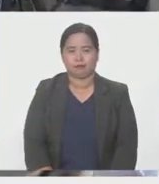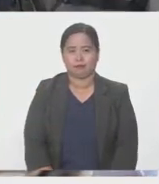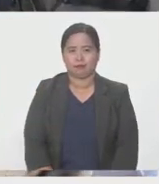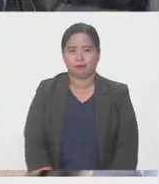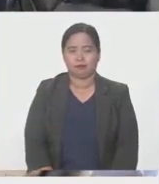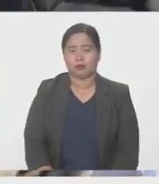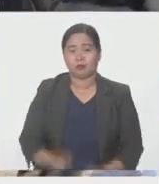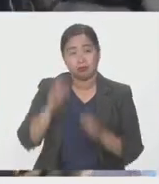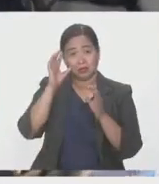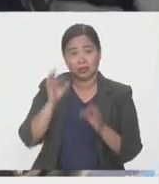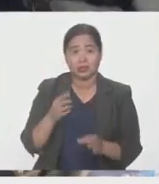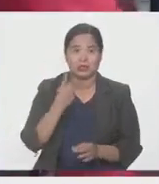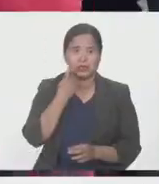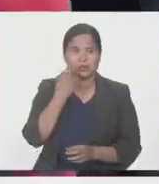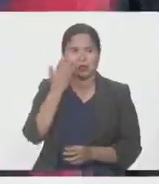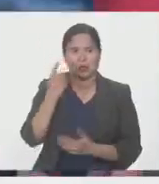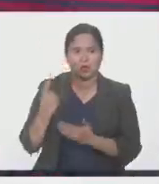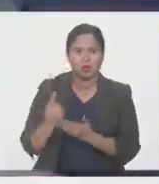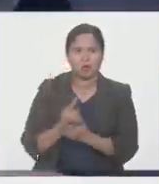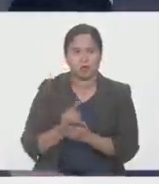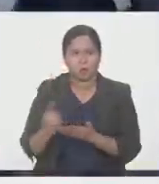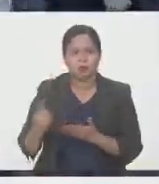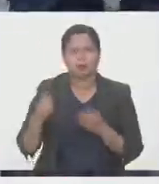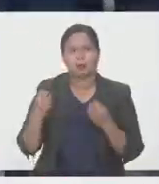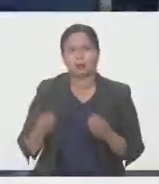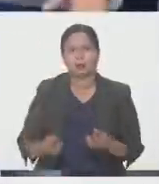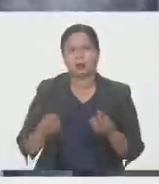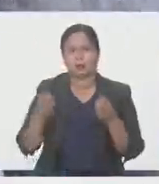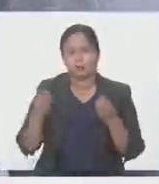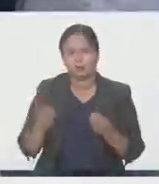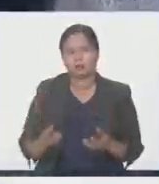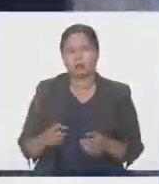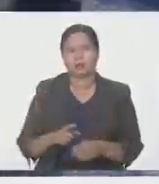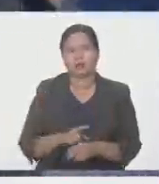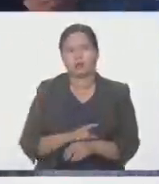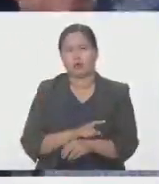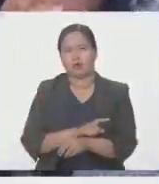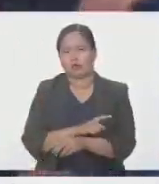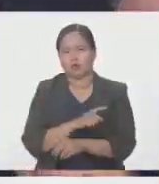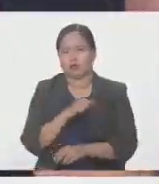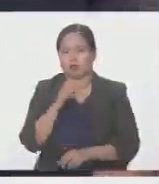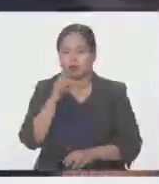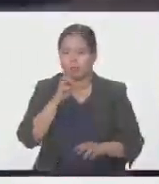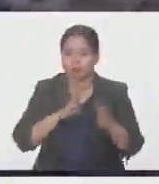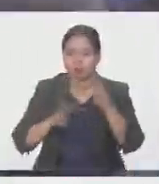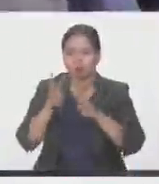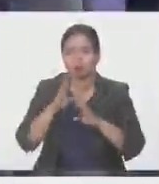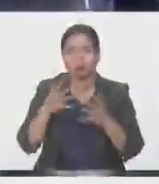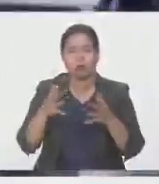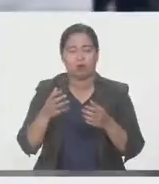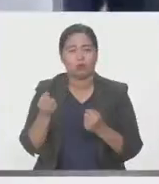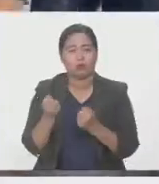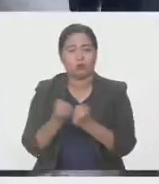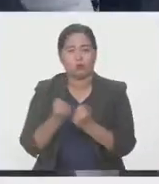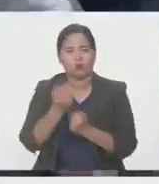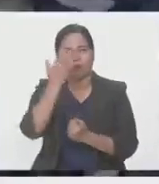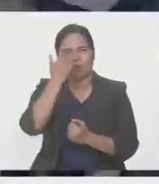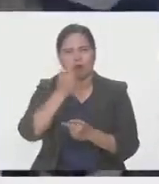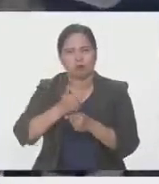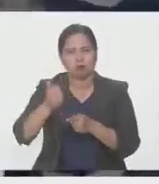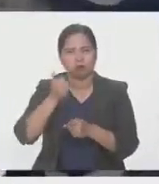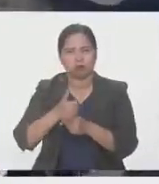This decision comes after weeks of uncertainty during which the agency faced a significant loss of support due to allegations